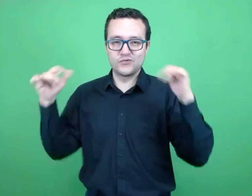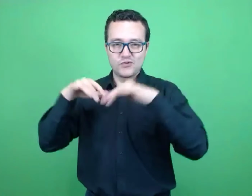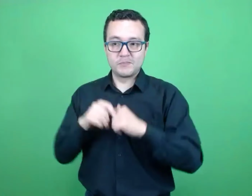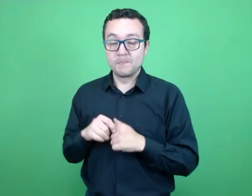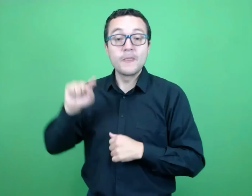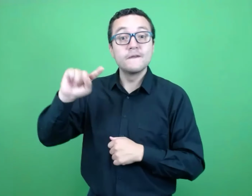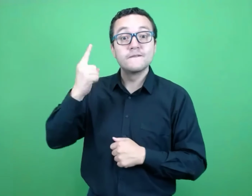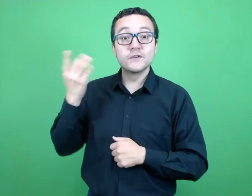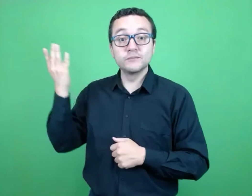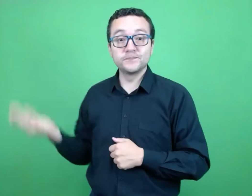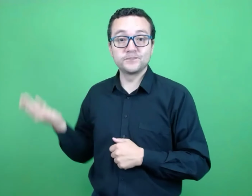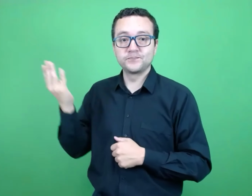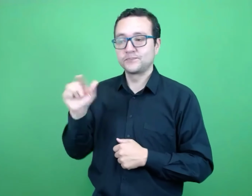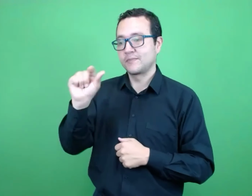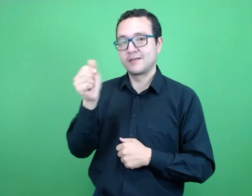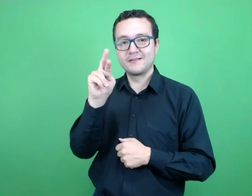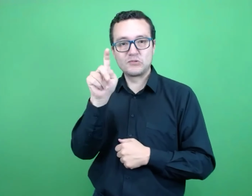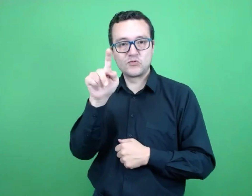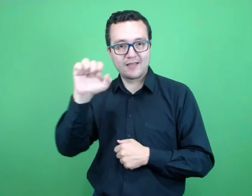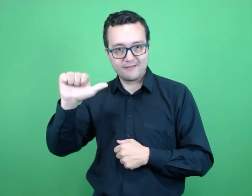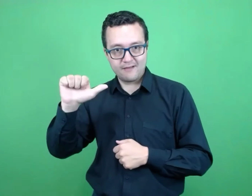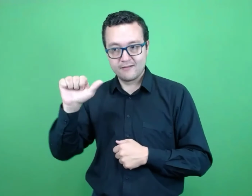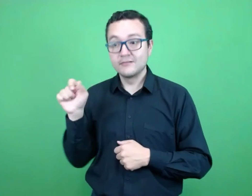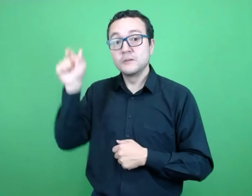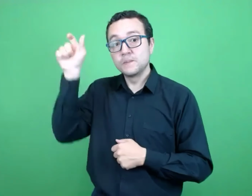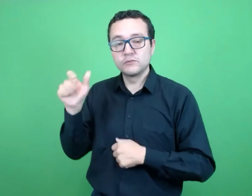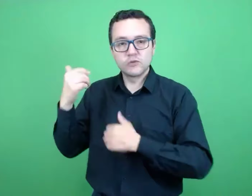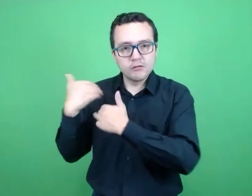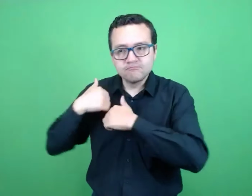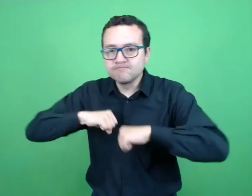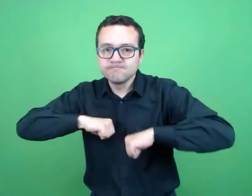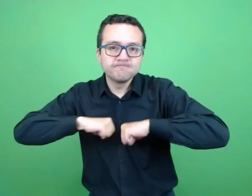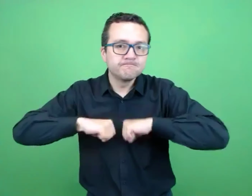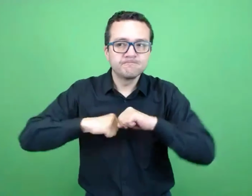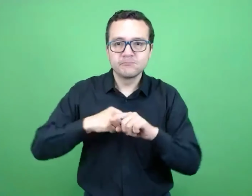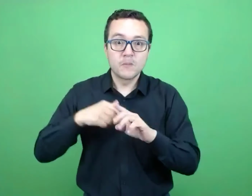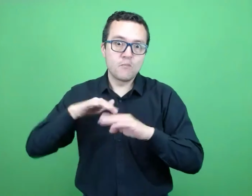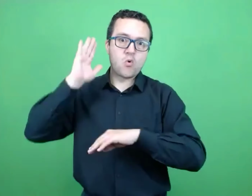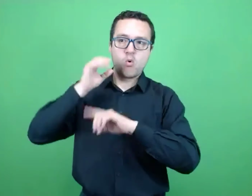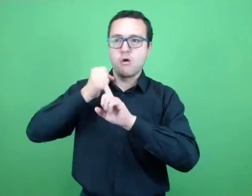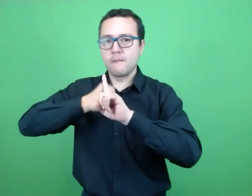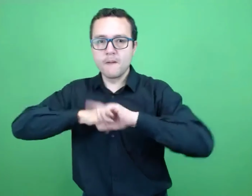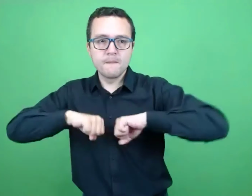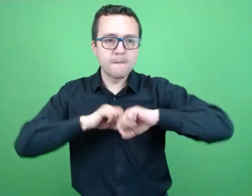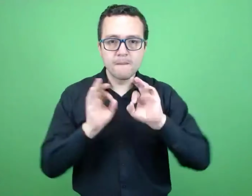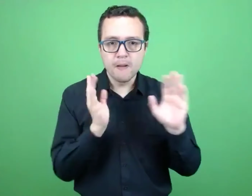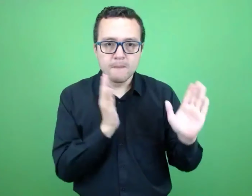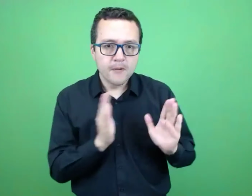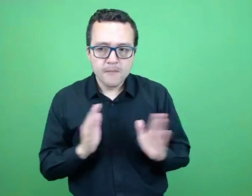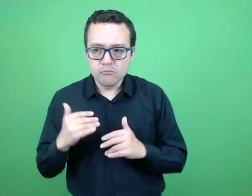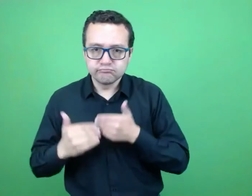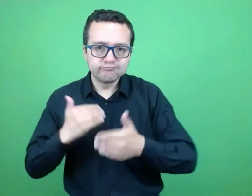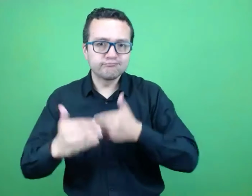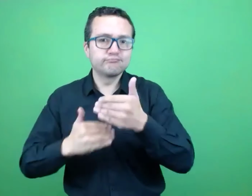process. And I know, Greta, you're going to talk a little bit more about GDS and how we ultimately as youth